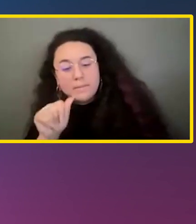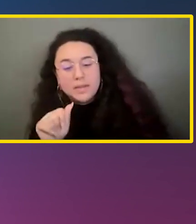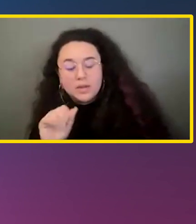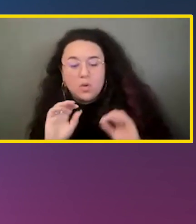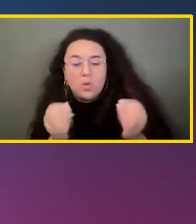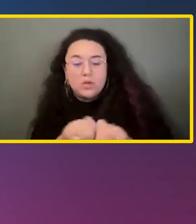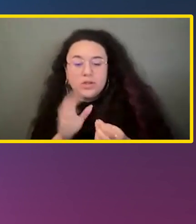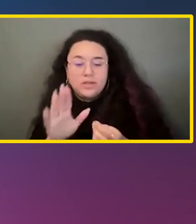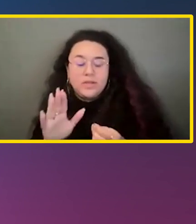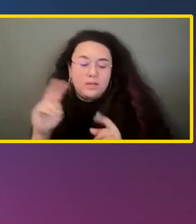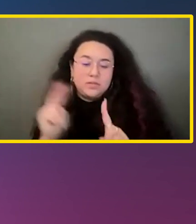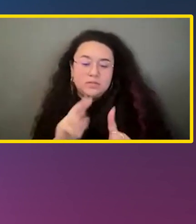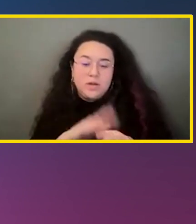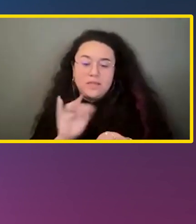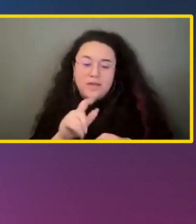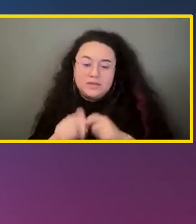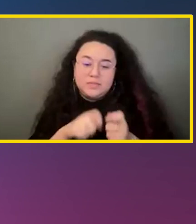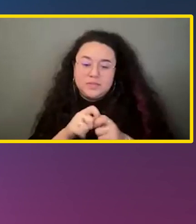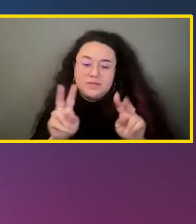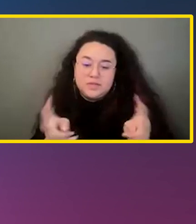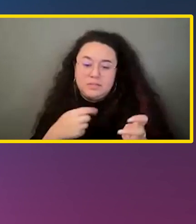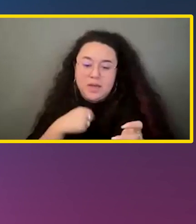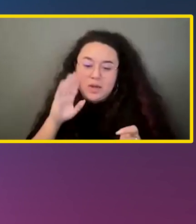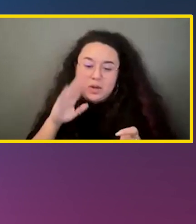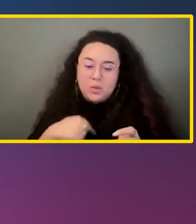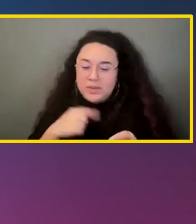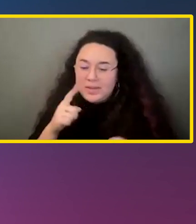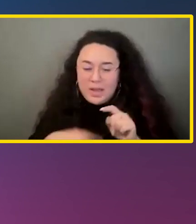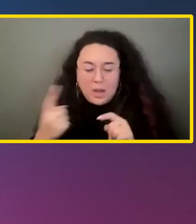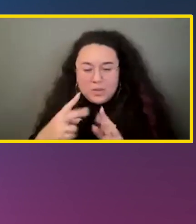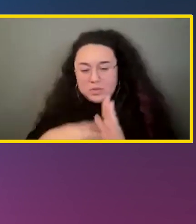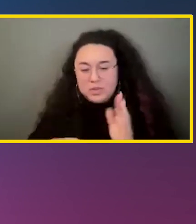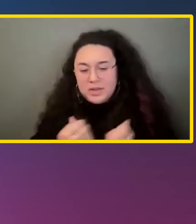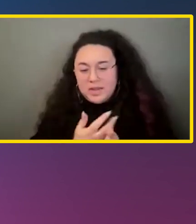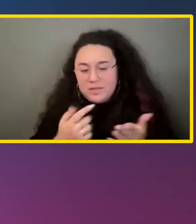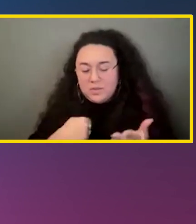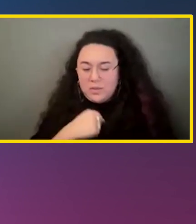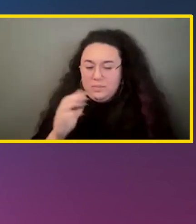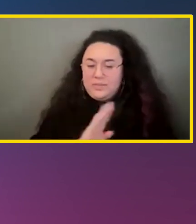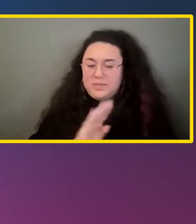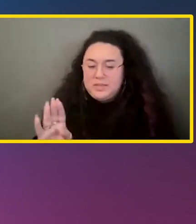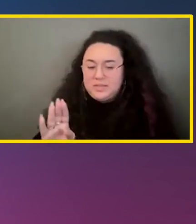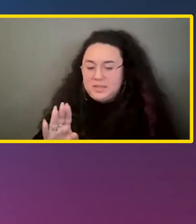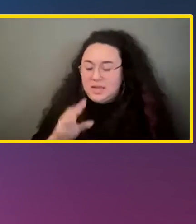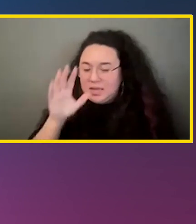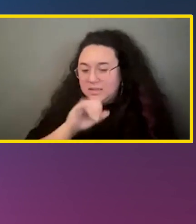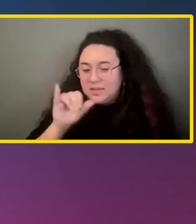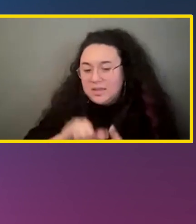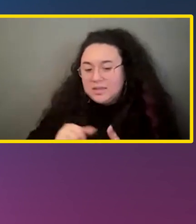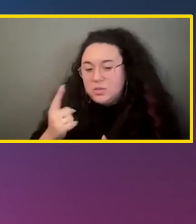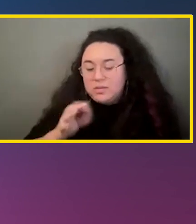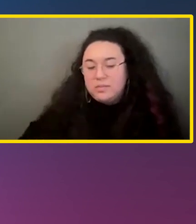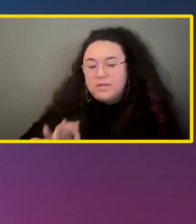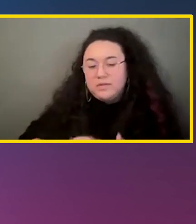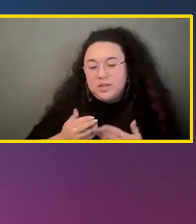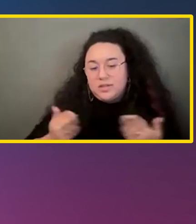organization's take on that specific topic. I know we can't always read everything because we're so busy, but if that, I would say that's the one useful